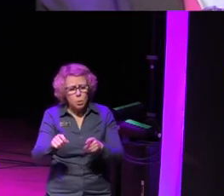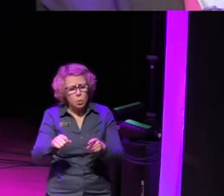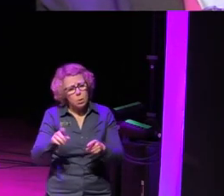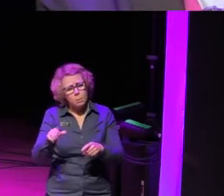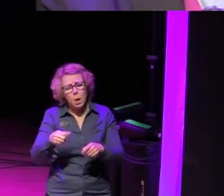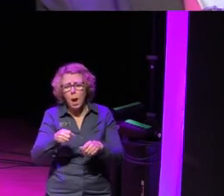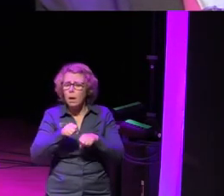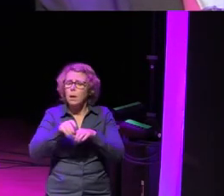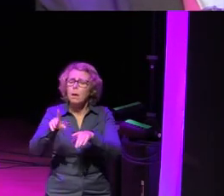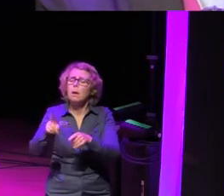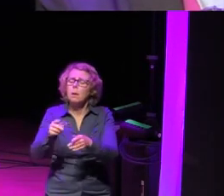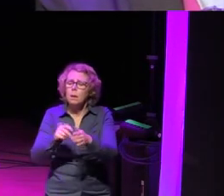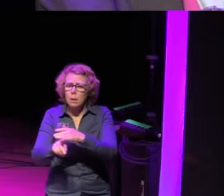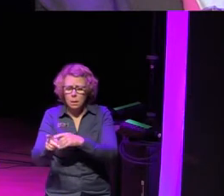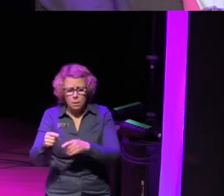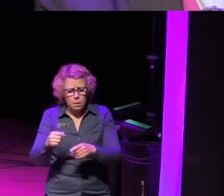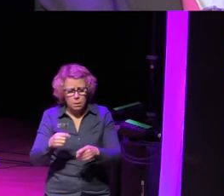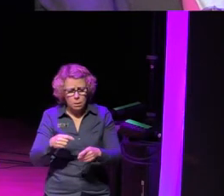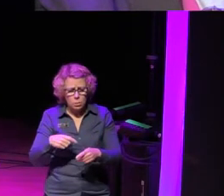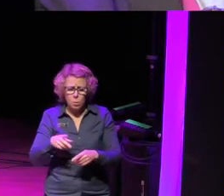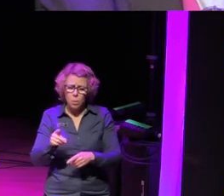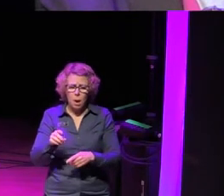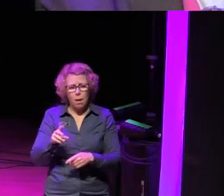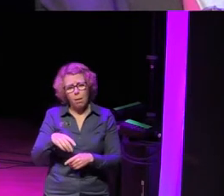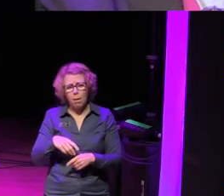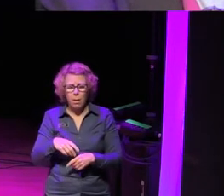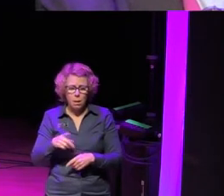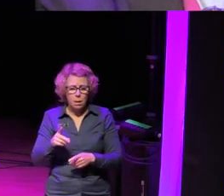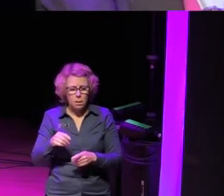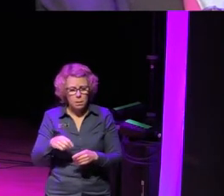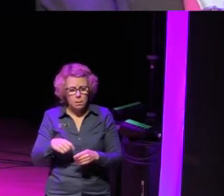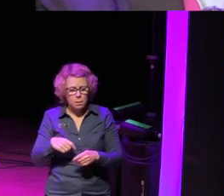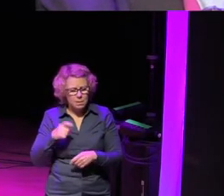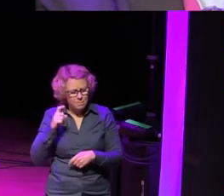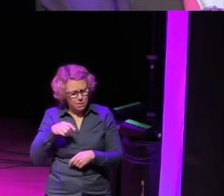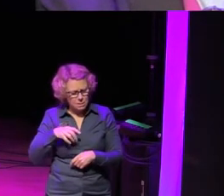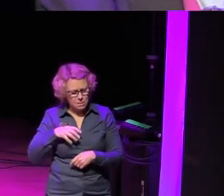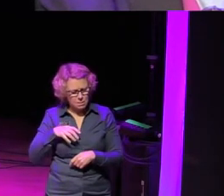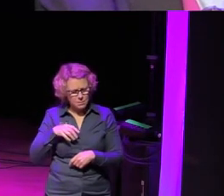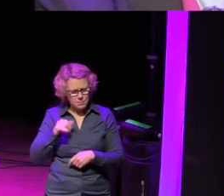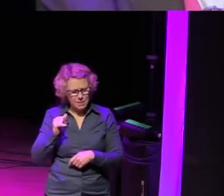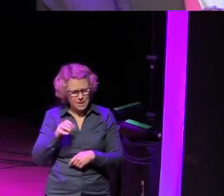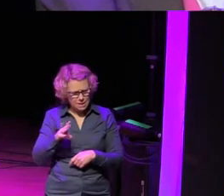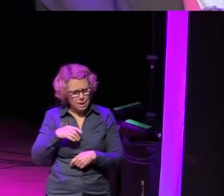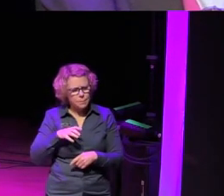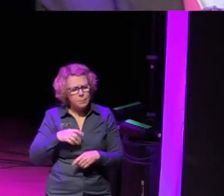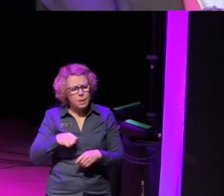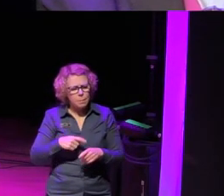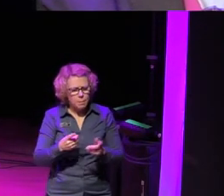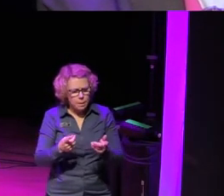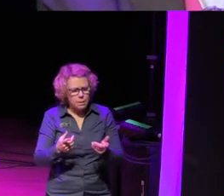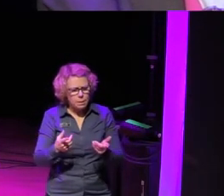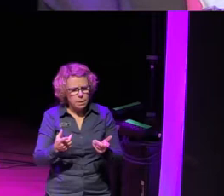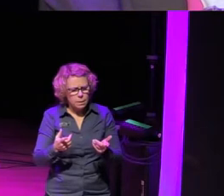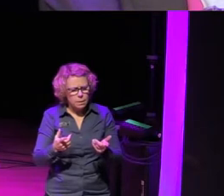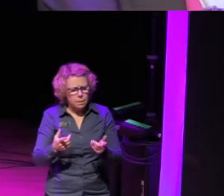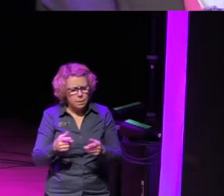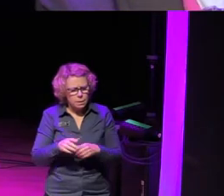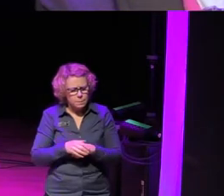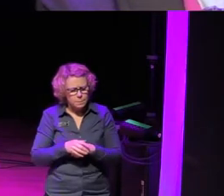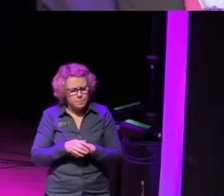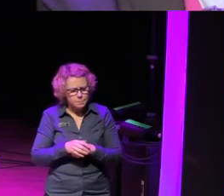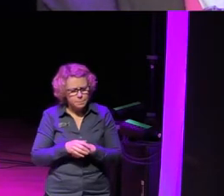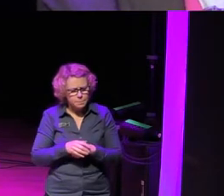then put in your ID a bit of money. There's a World Bank professor that has created